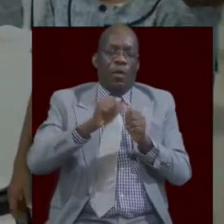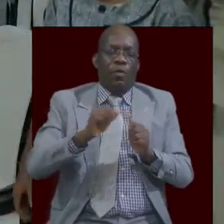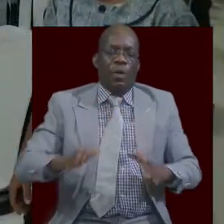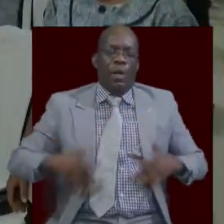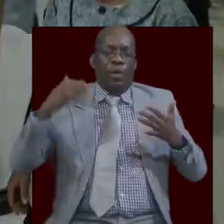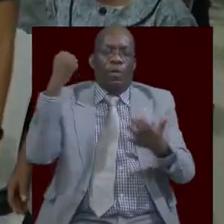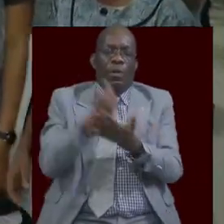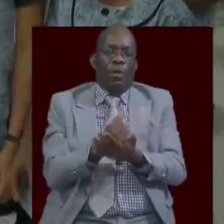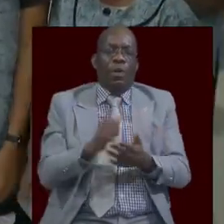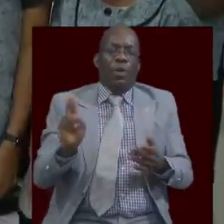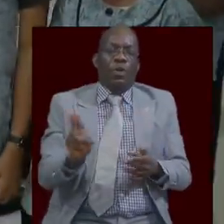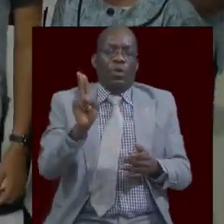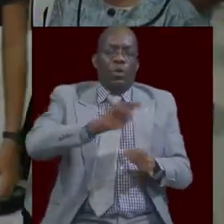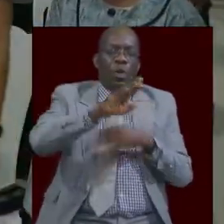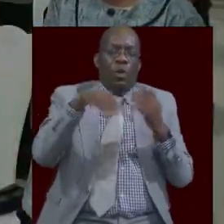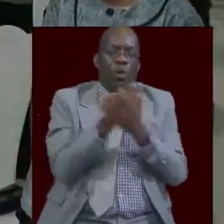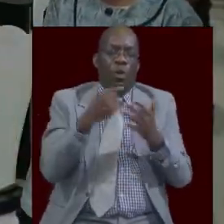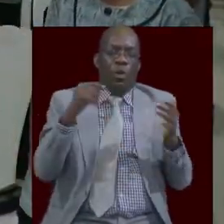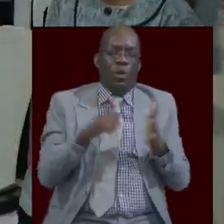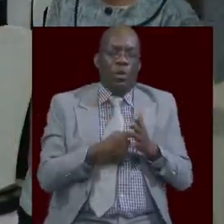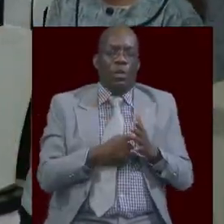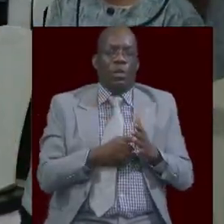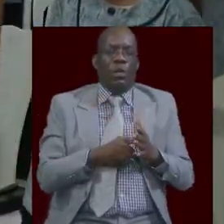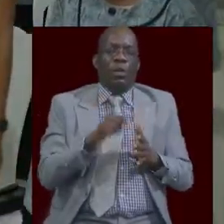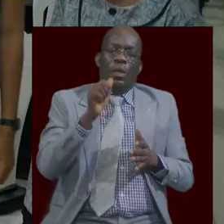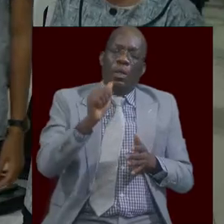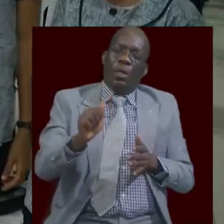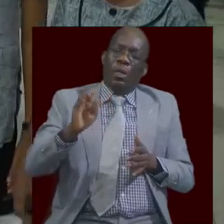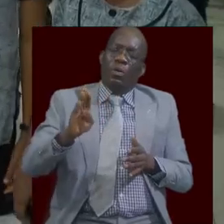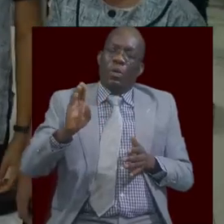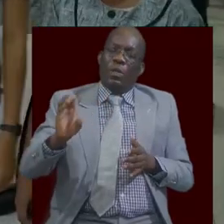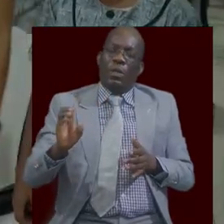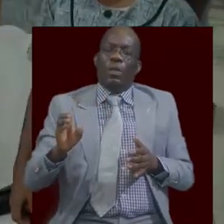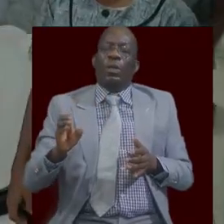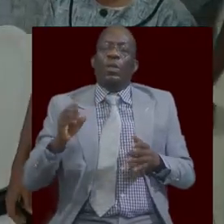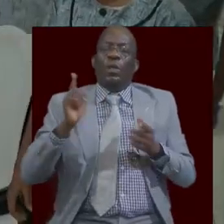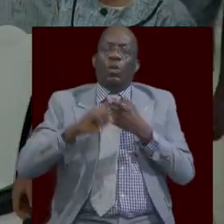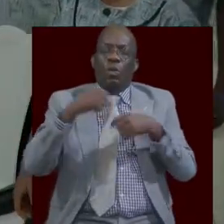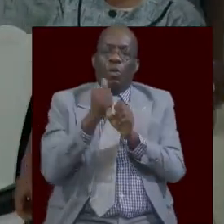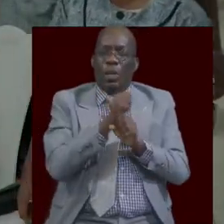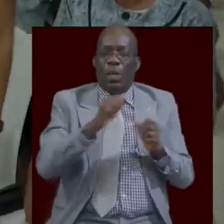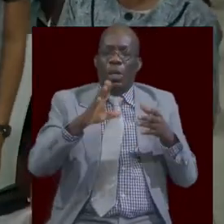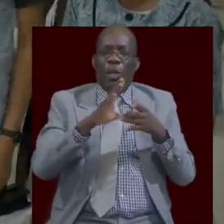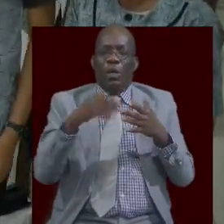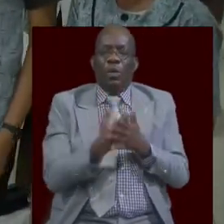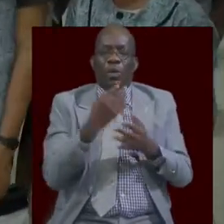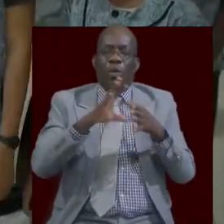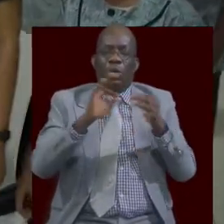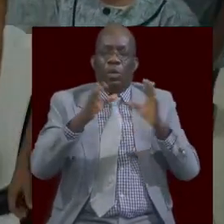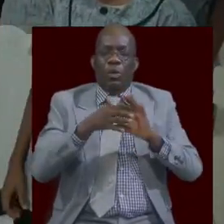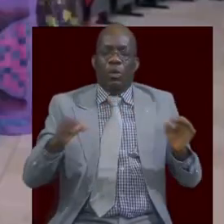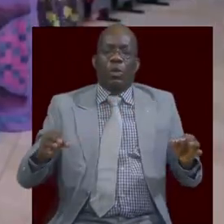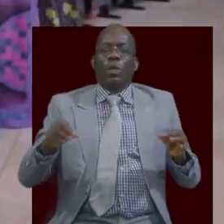all these alphabets to make out a new story, a new